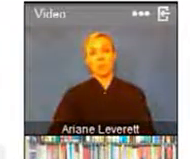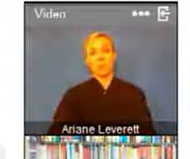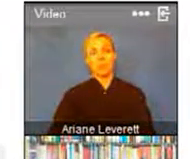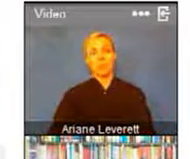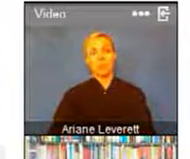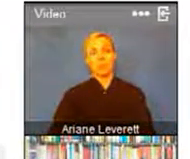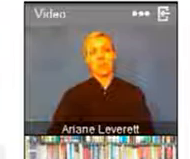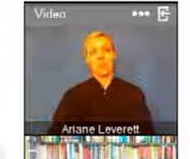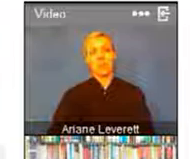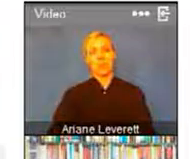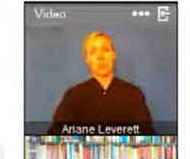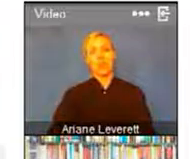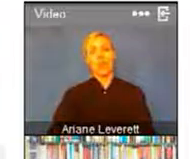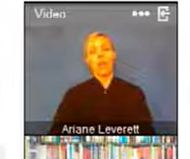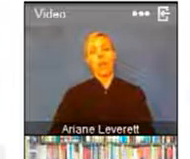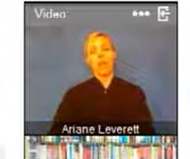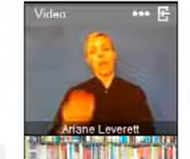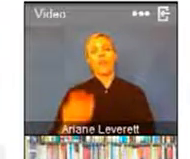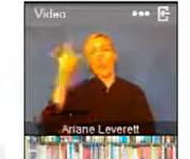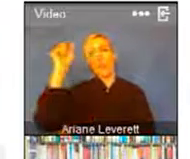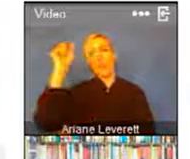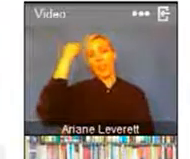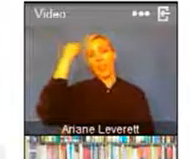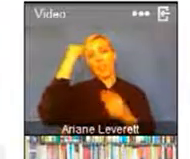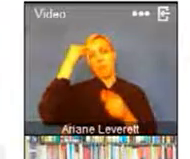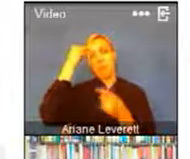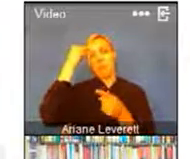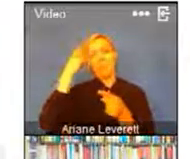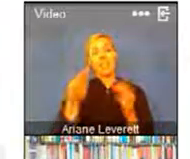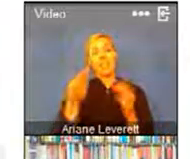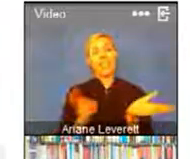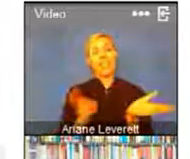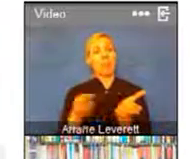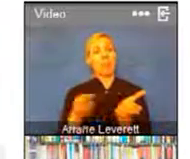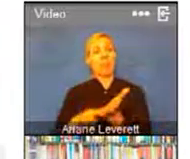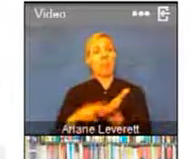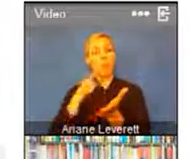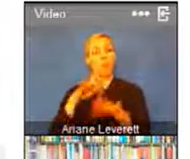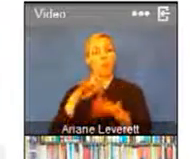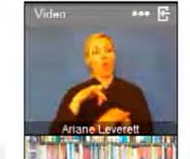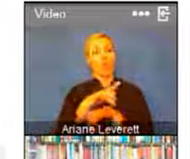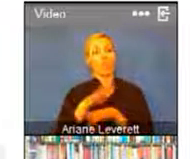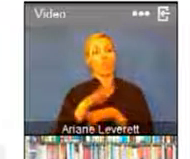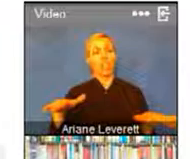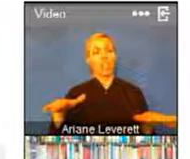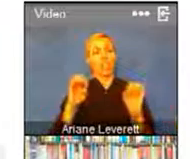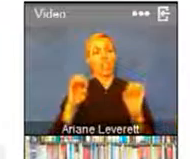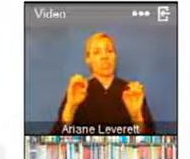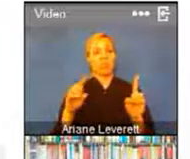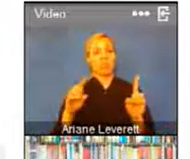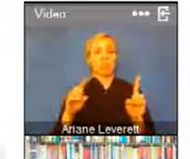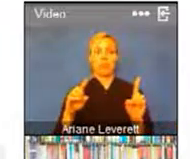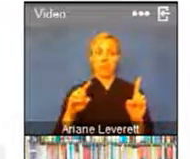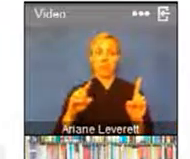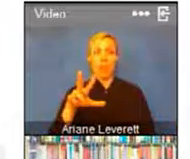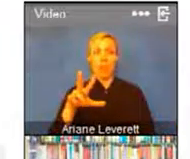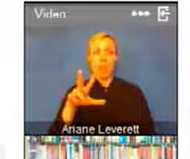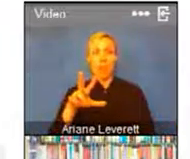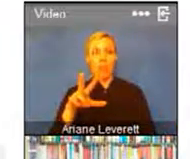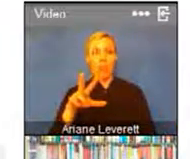equally important. This means if the staff don't have the appropriate work environment,